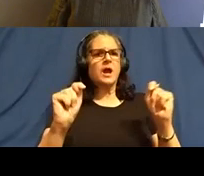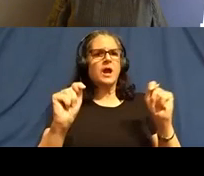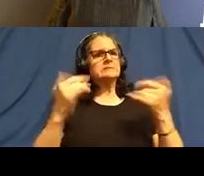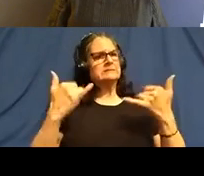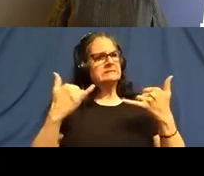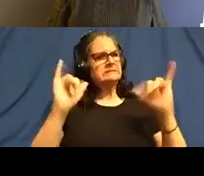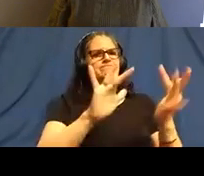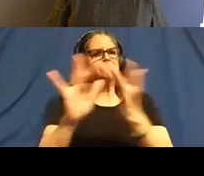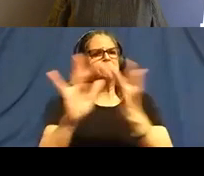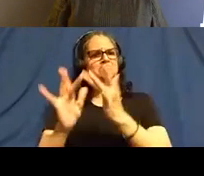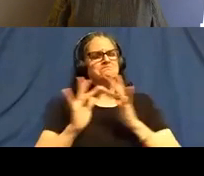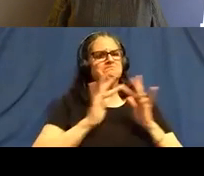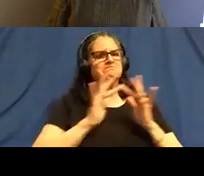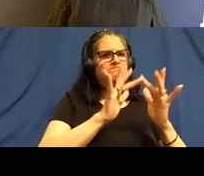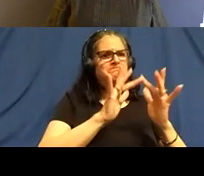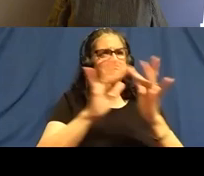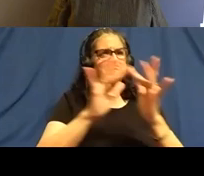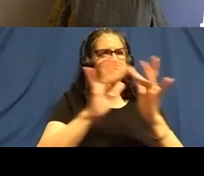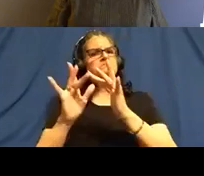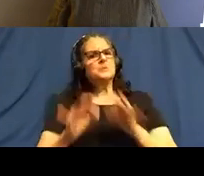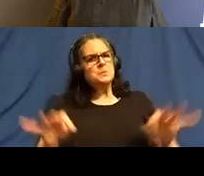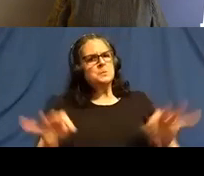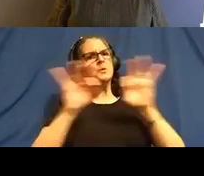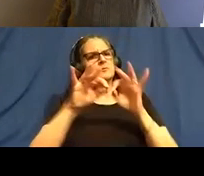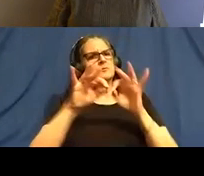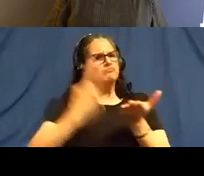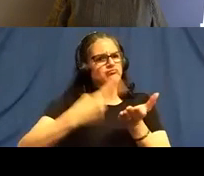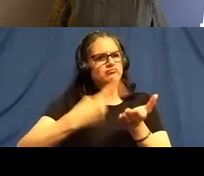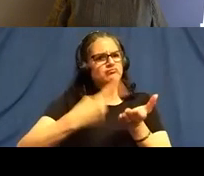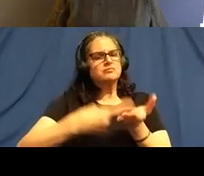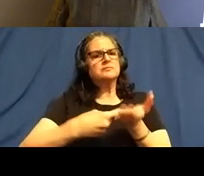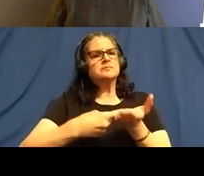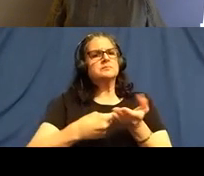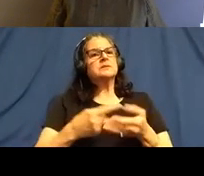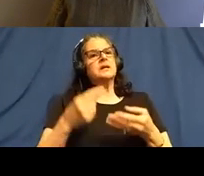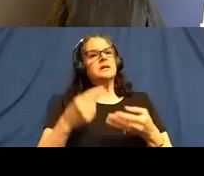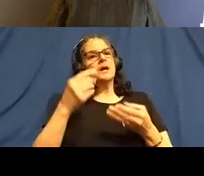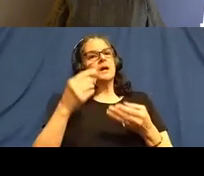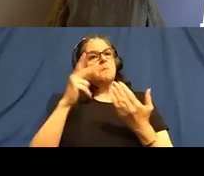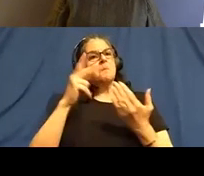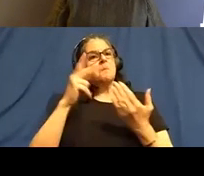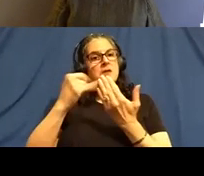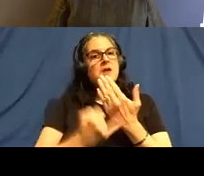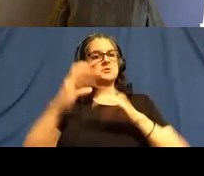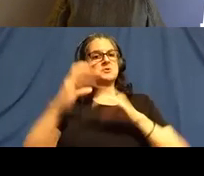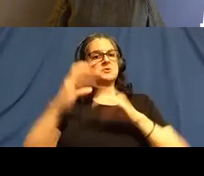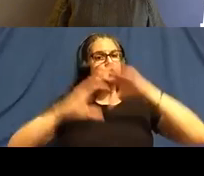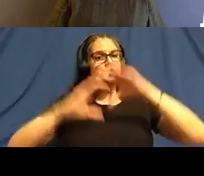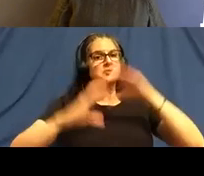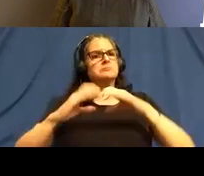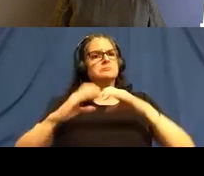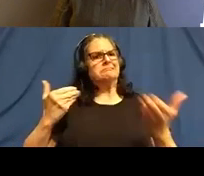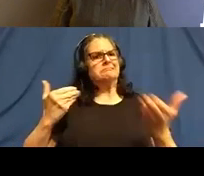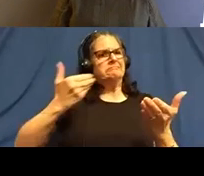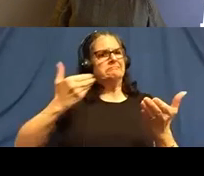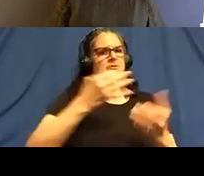about upcoming information for projects and construction work that's happening in the community and the